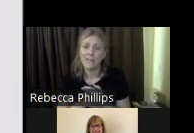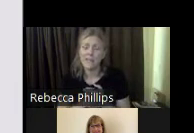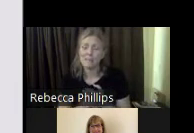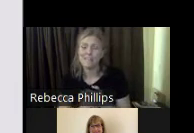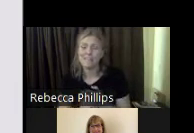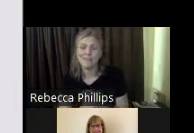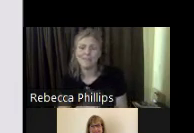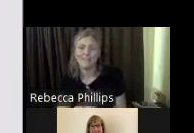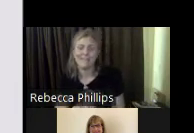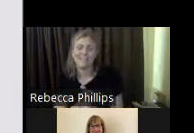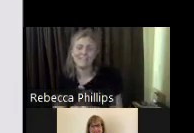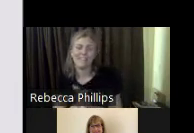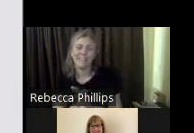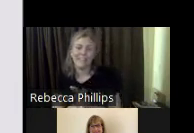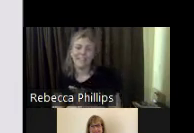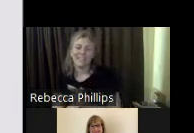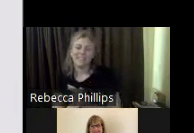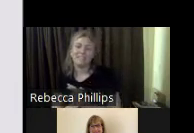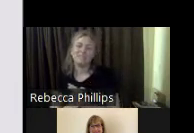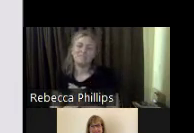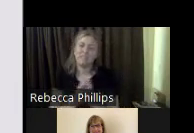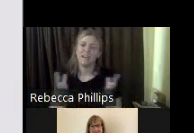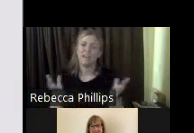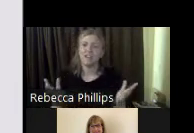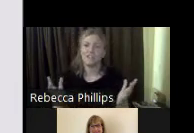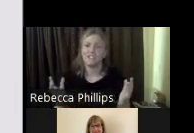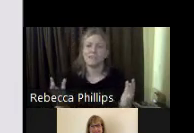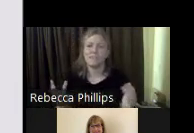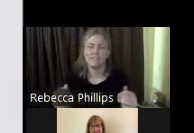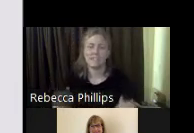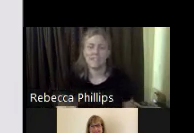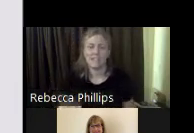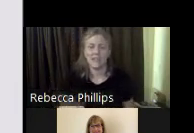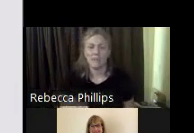bingo game and so many fun things. But they are good